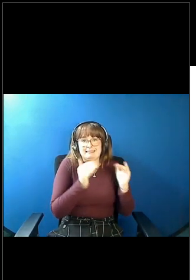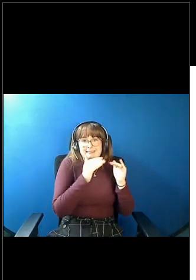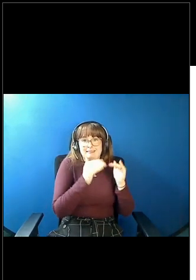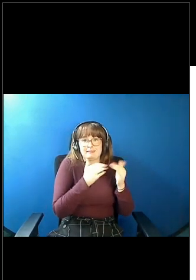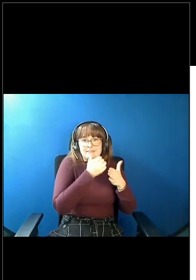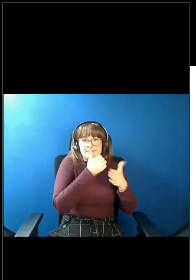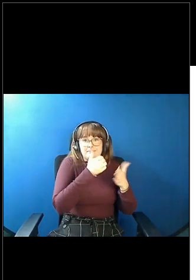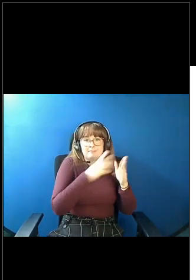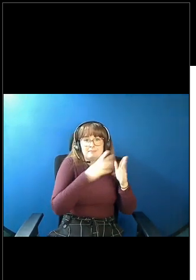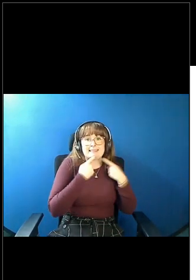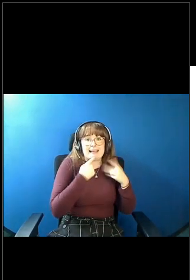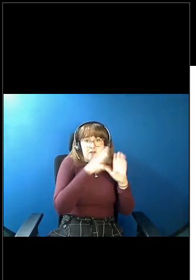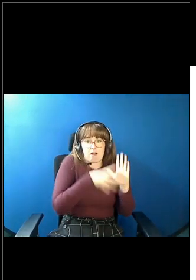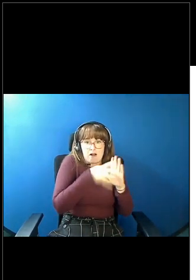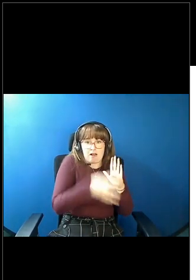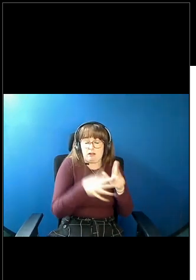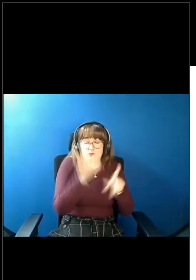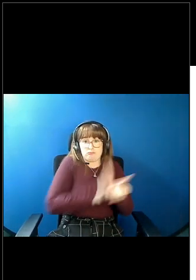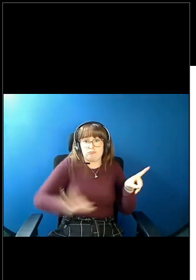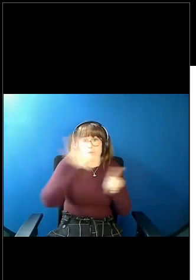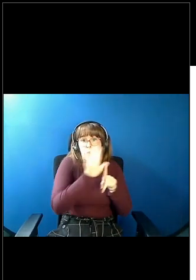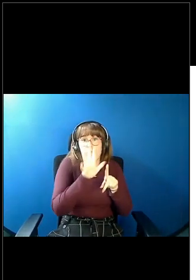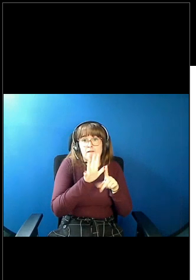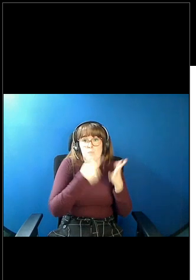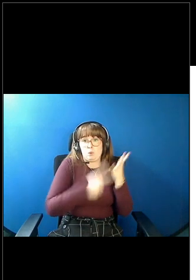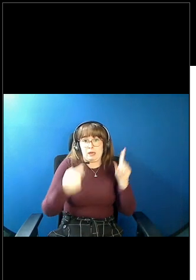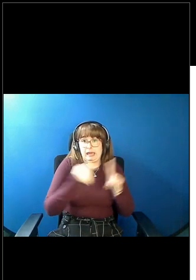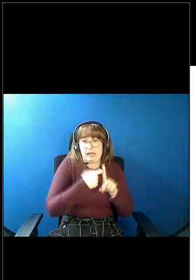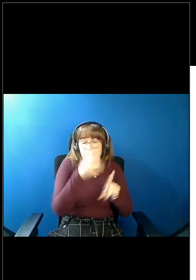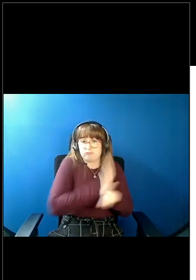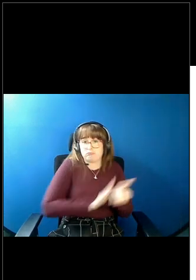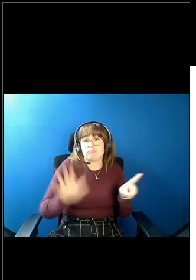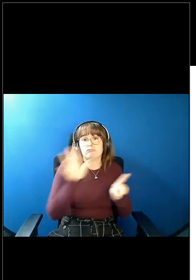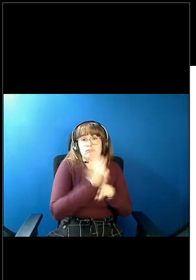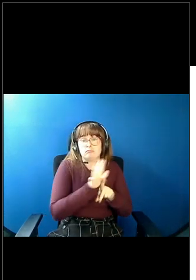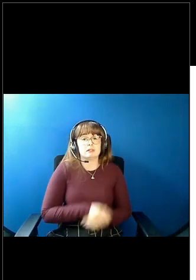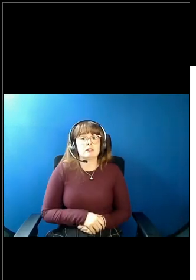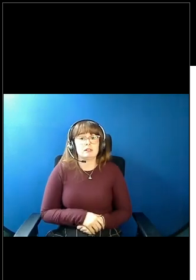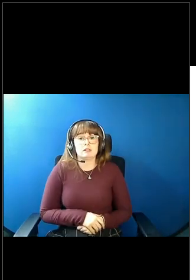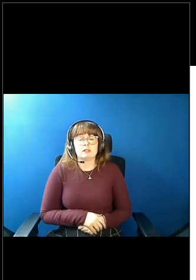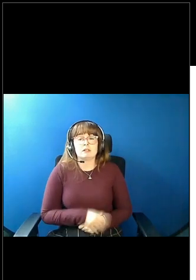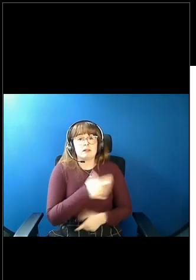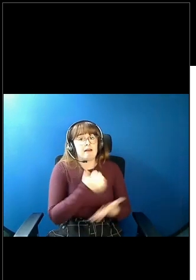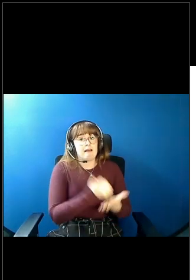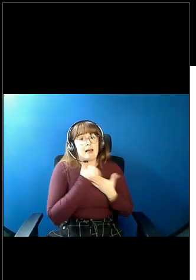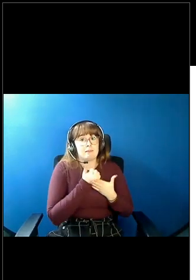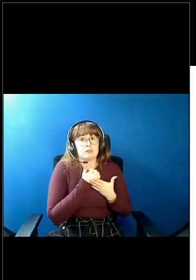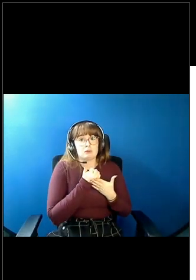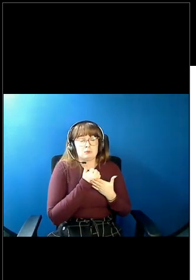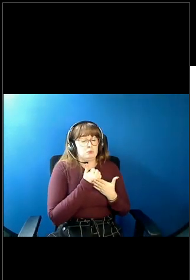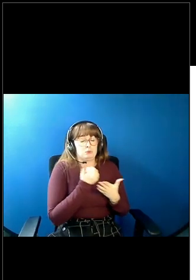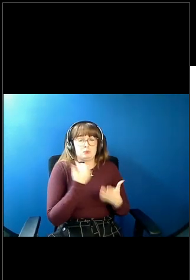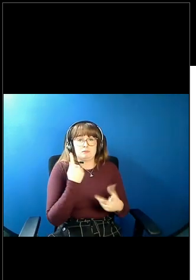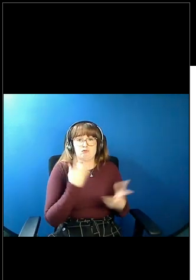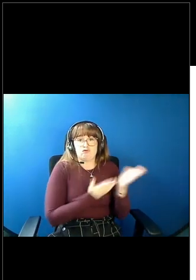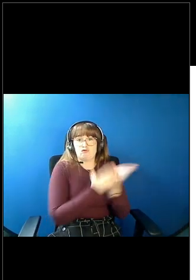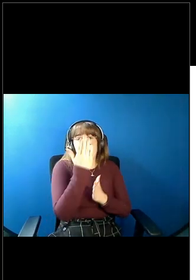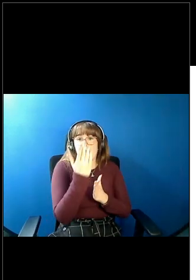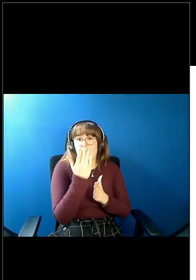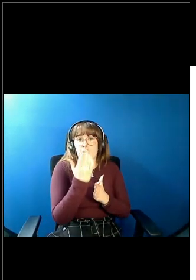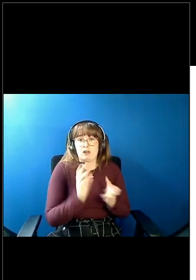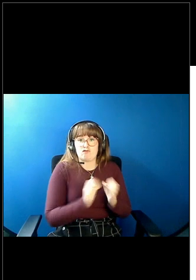Britain. It really streamlines the process of building the evidence base and enables us to immediately start creating a baseline for your stock